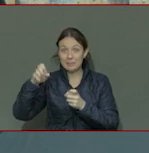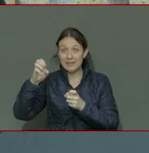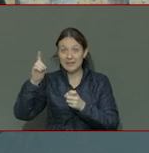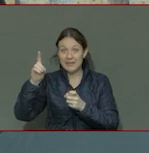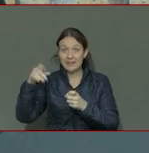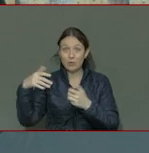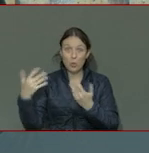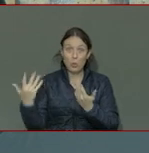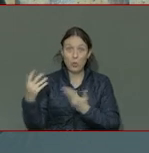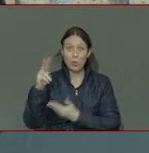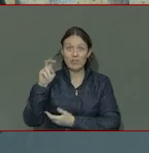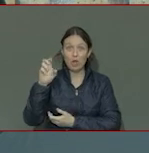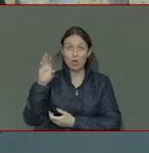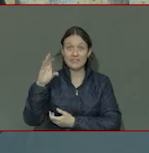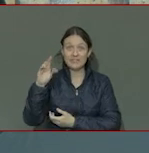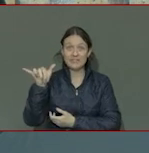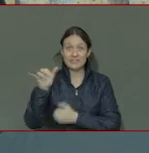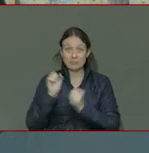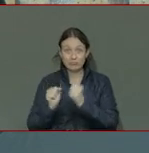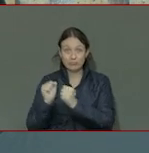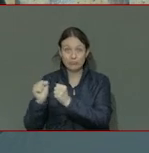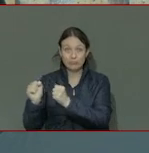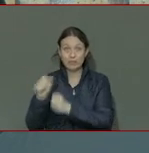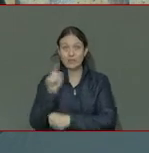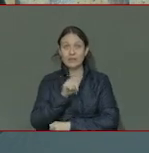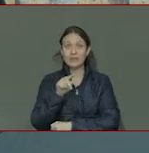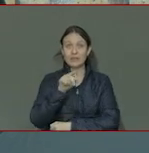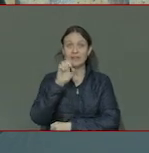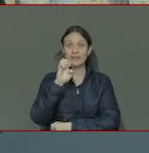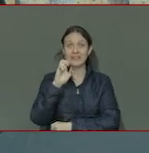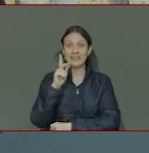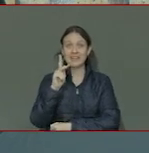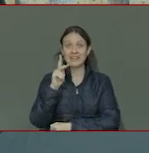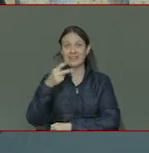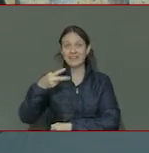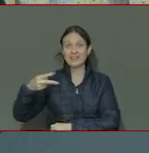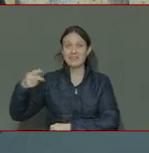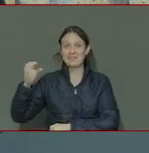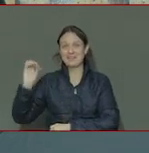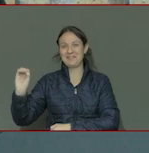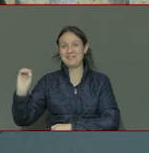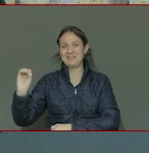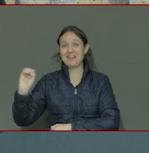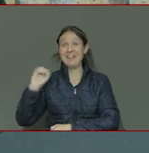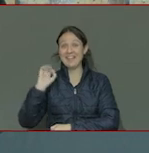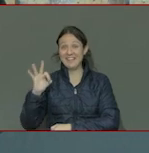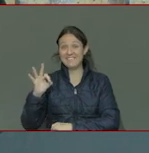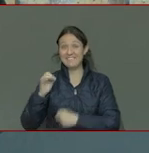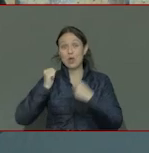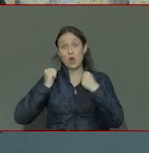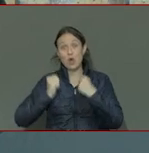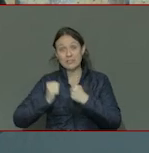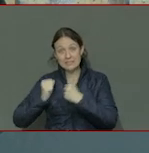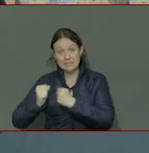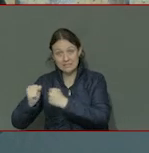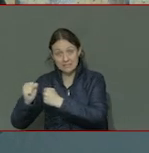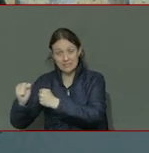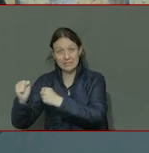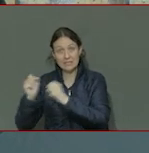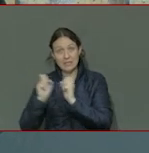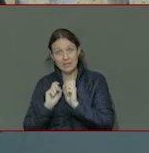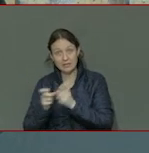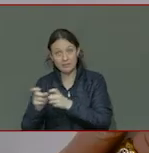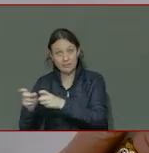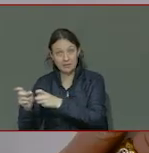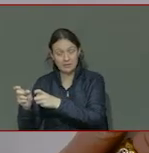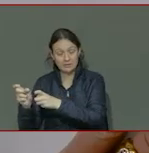velocity, then delta EK equals 0. So if they say